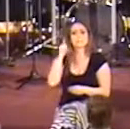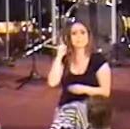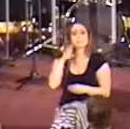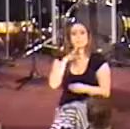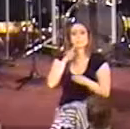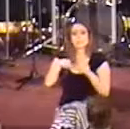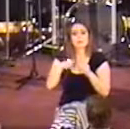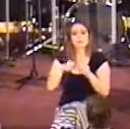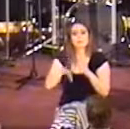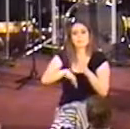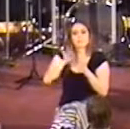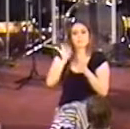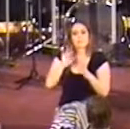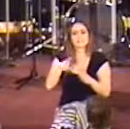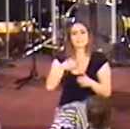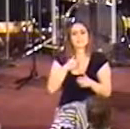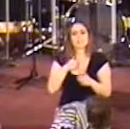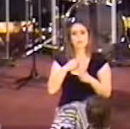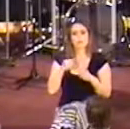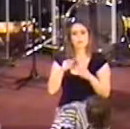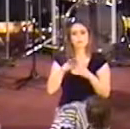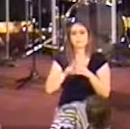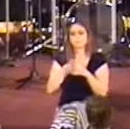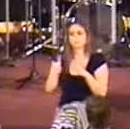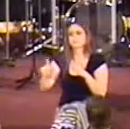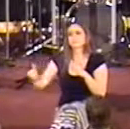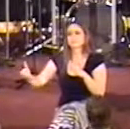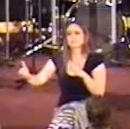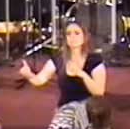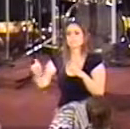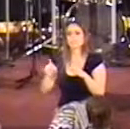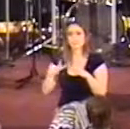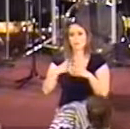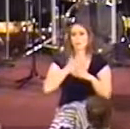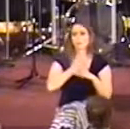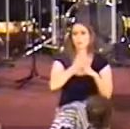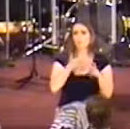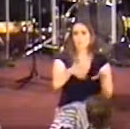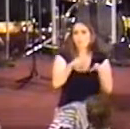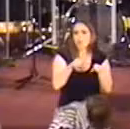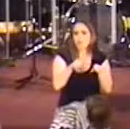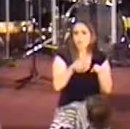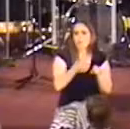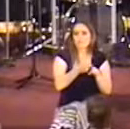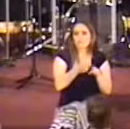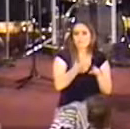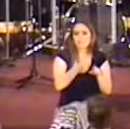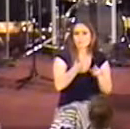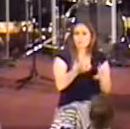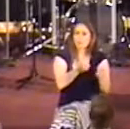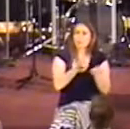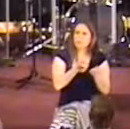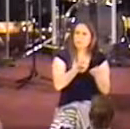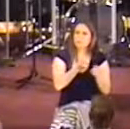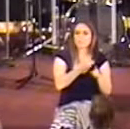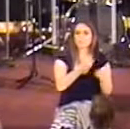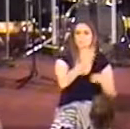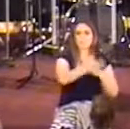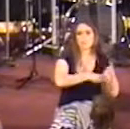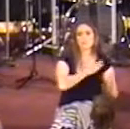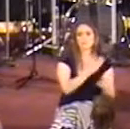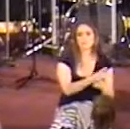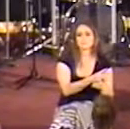your soul that has wandered off, pulled by the world. Remember the prodigal? He prostituted himself. He spent all his money, ended up in a